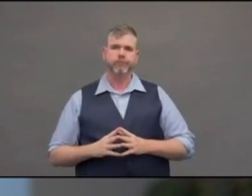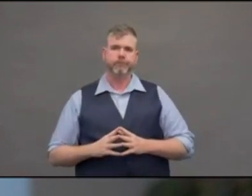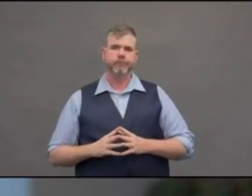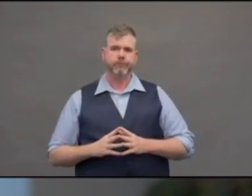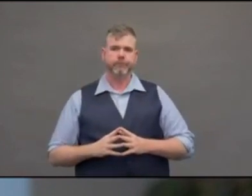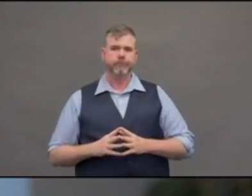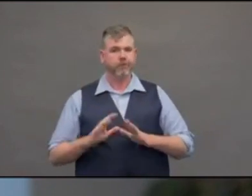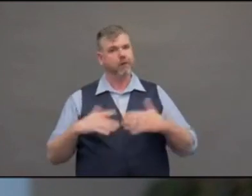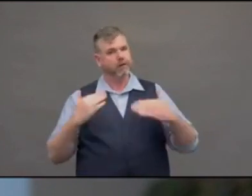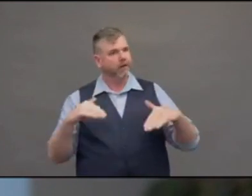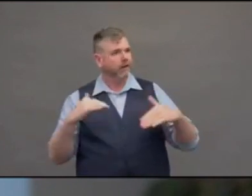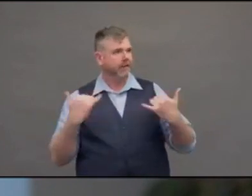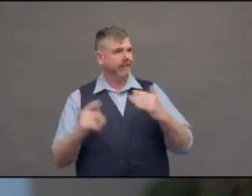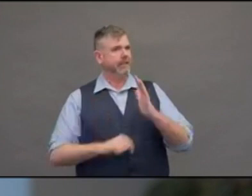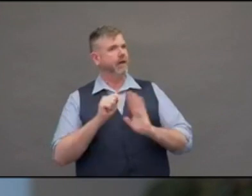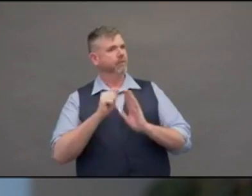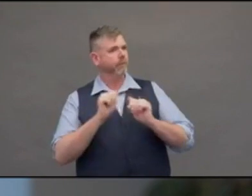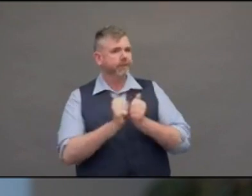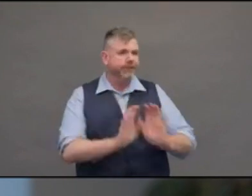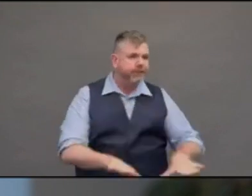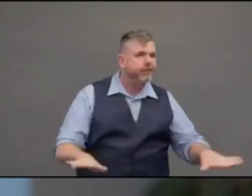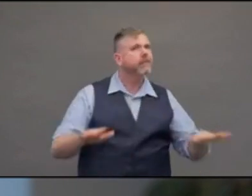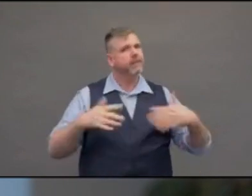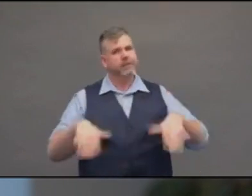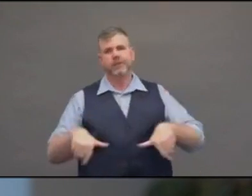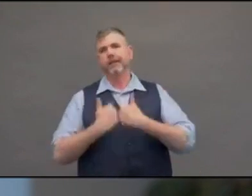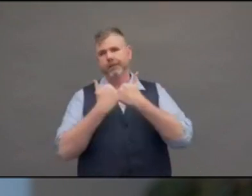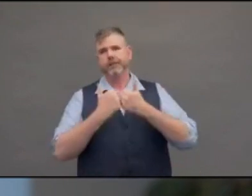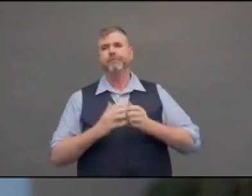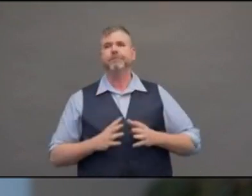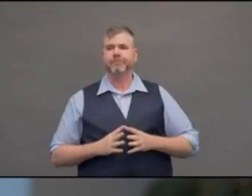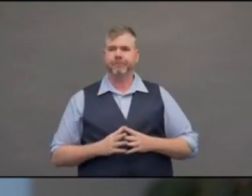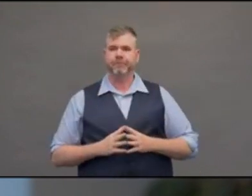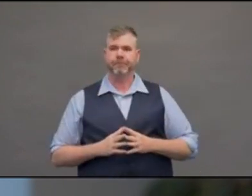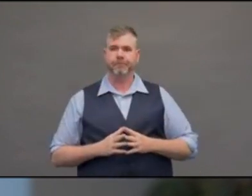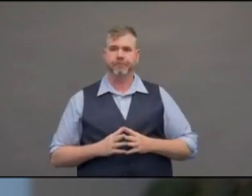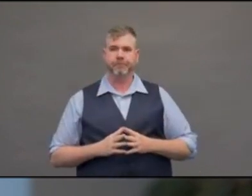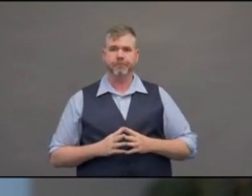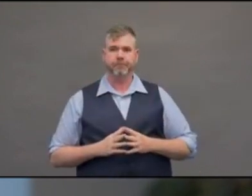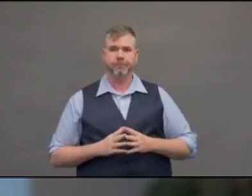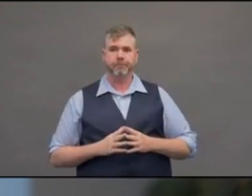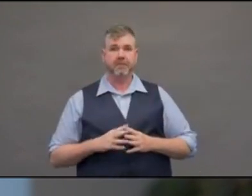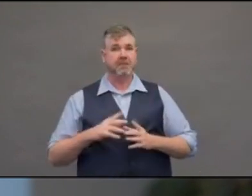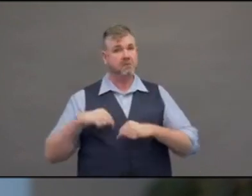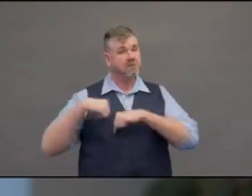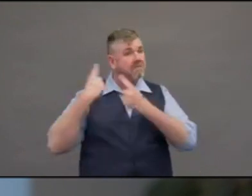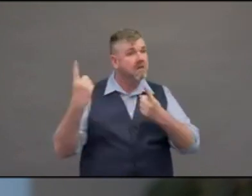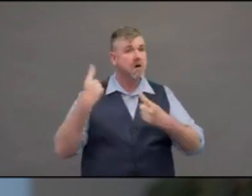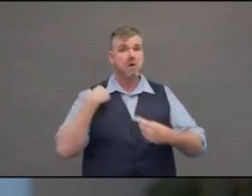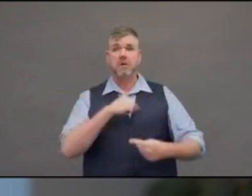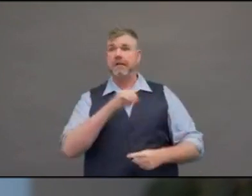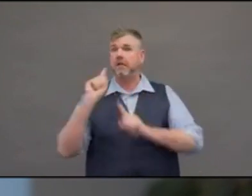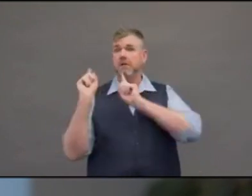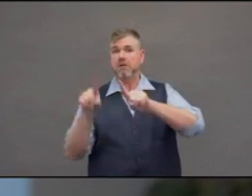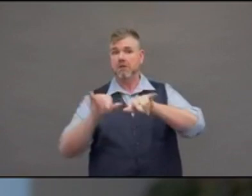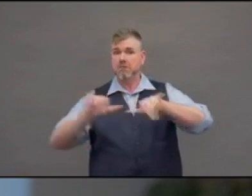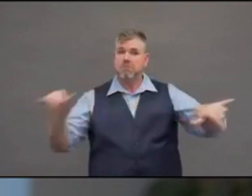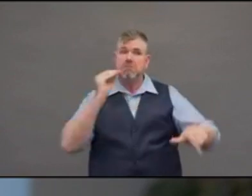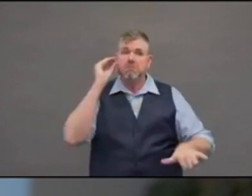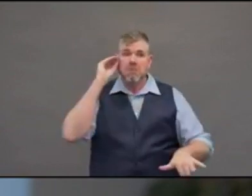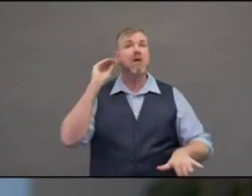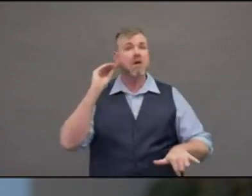been extraordinarily successful. And we don't want to lose that progress that we made through